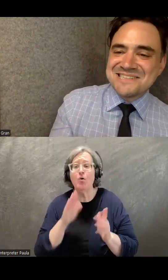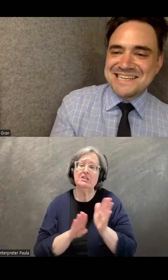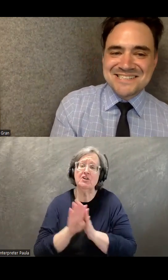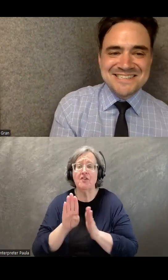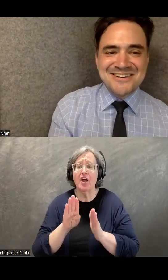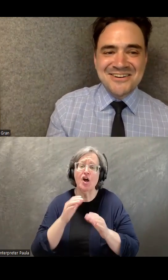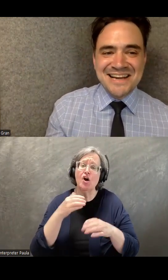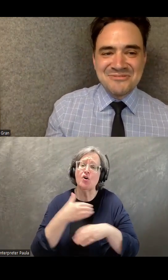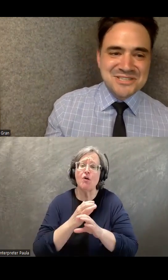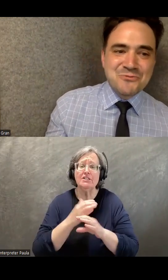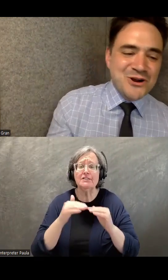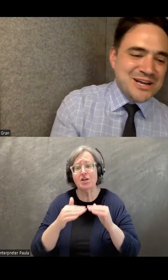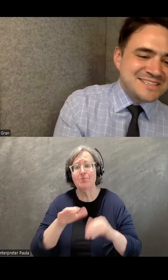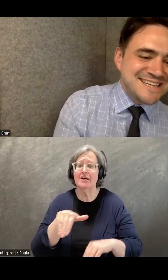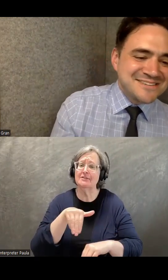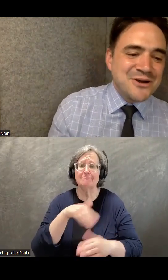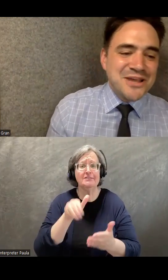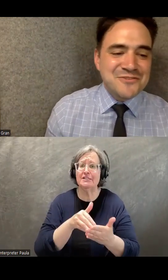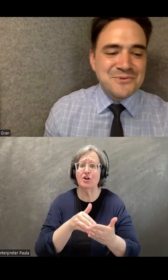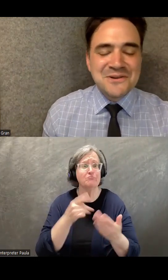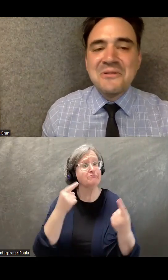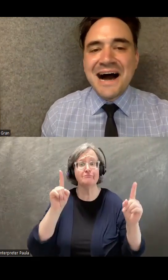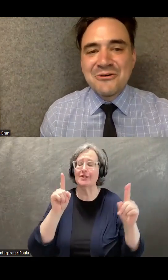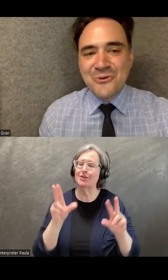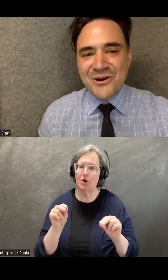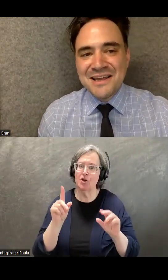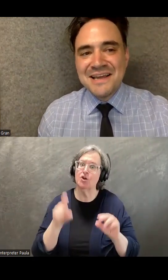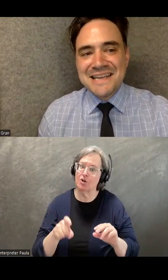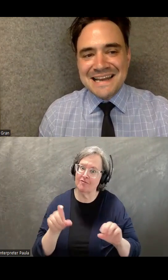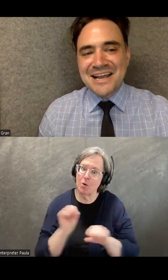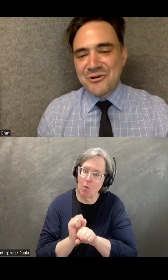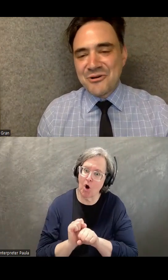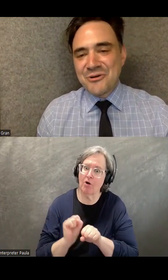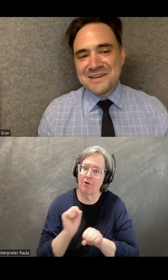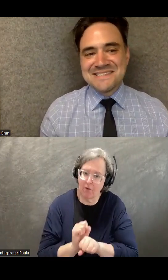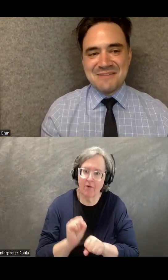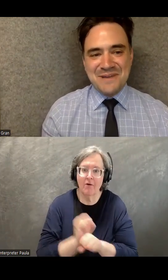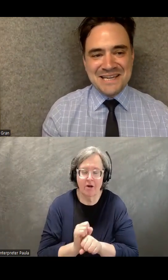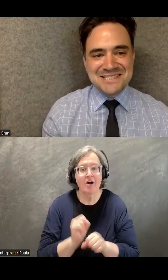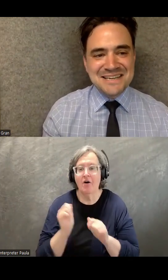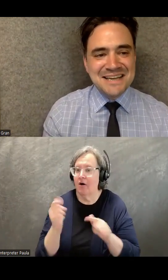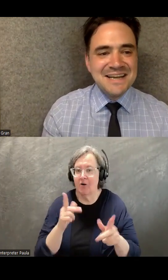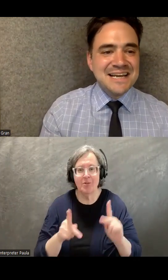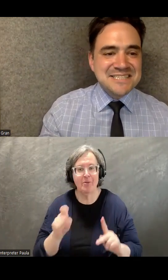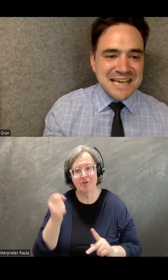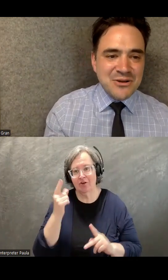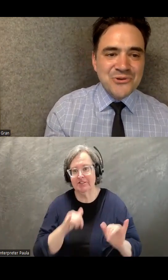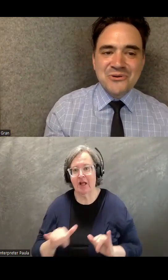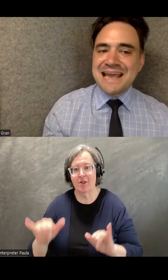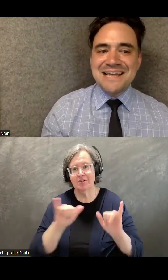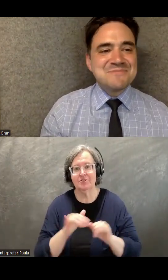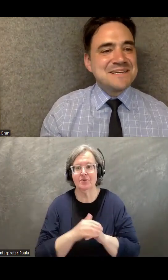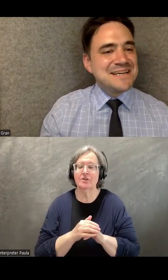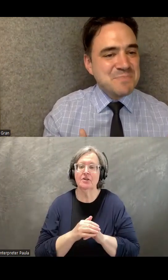crisis stabilization center and it will just work. And it's like, no, you have to put in a lot of work getting everyone on the same page. And it's